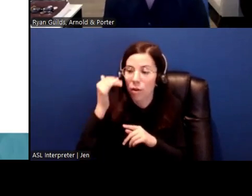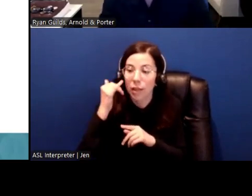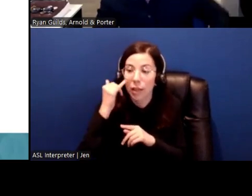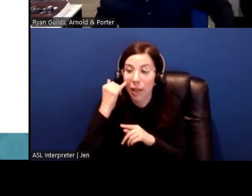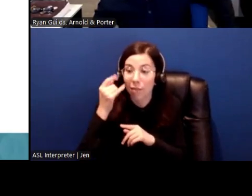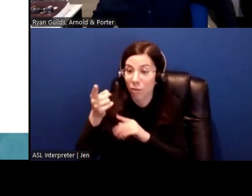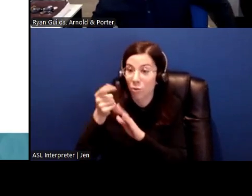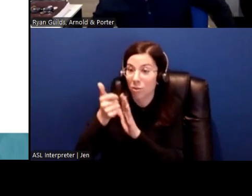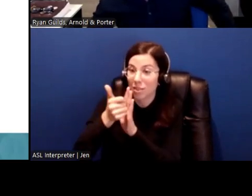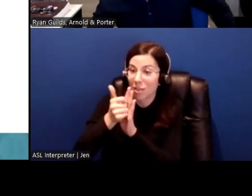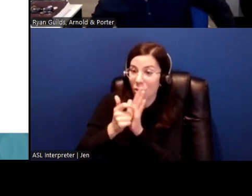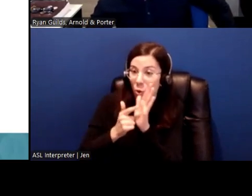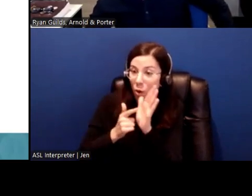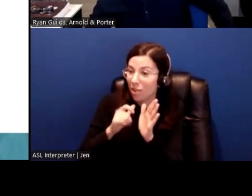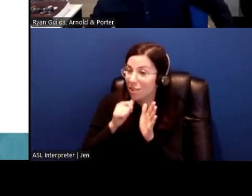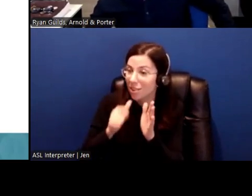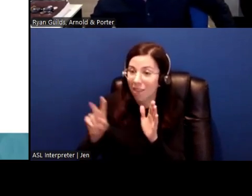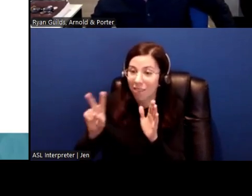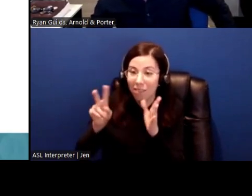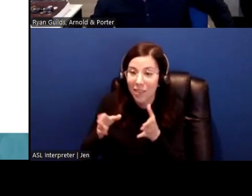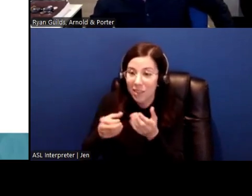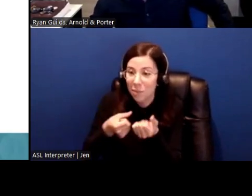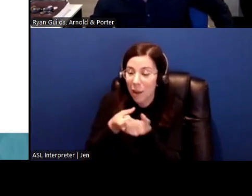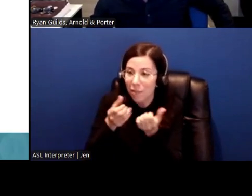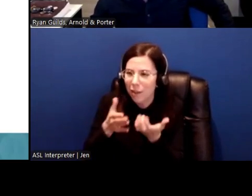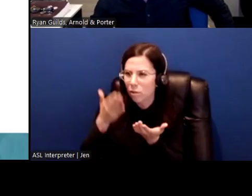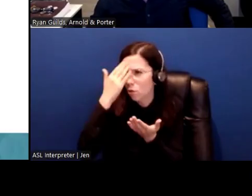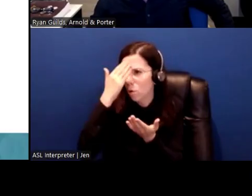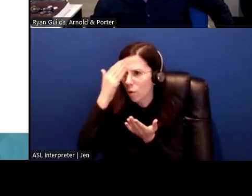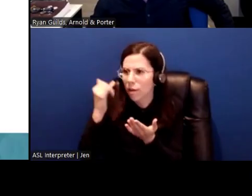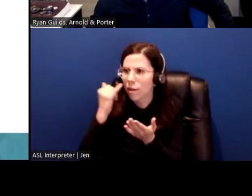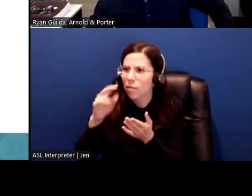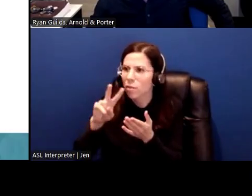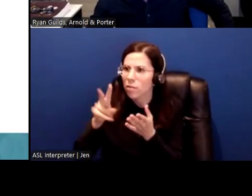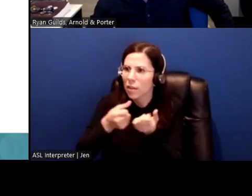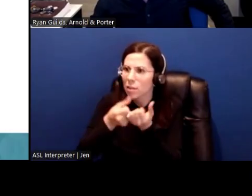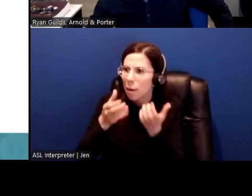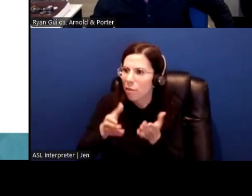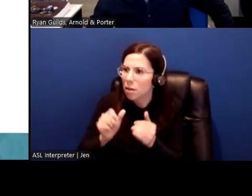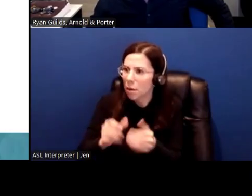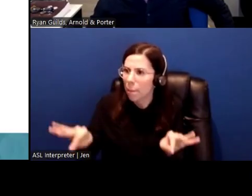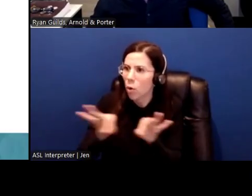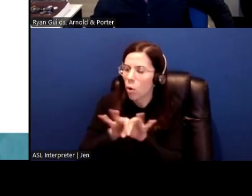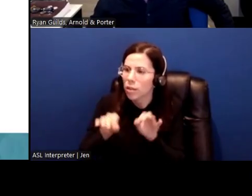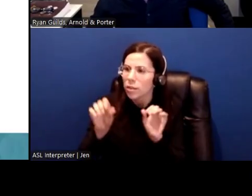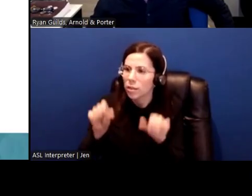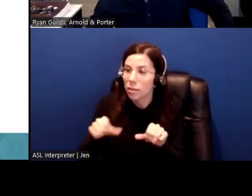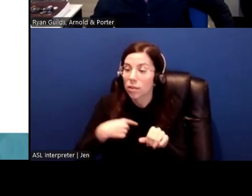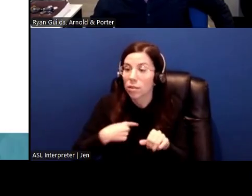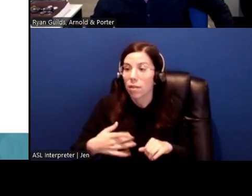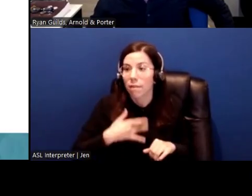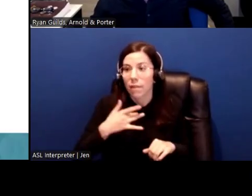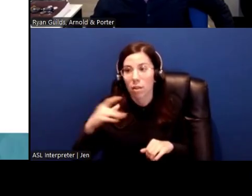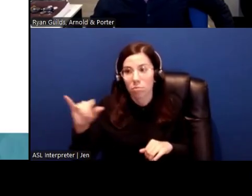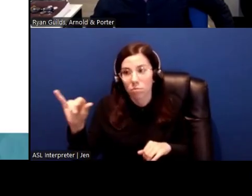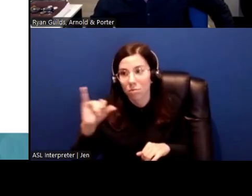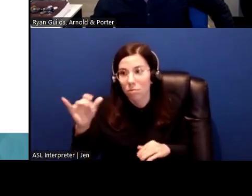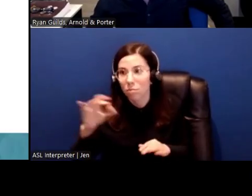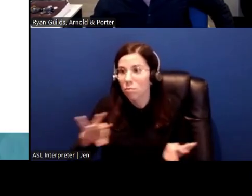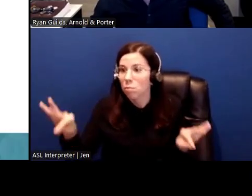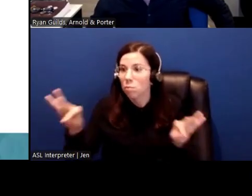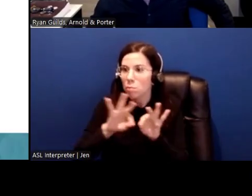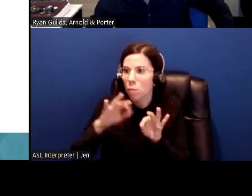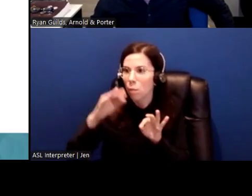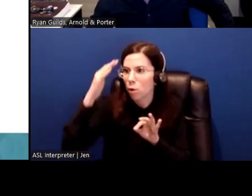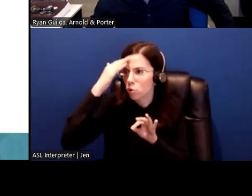lawyer and not the victim advocate, then obviously knowing if there's a victim advocate in place can be important. I think it's also important for you to know